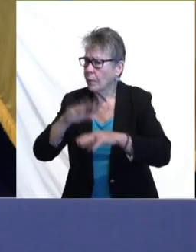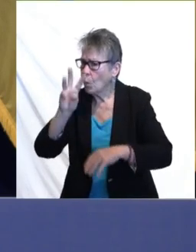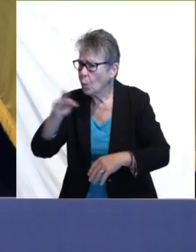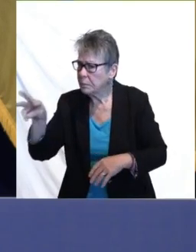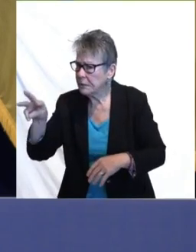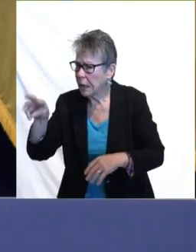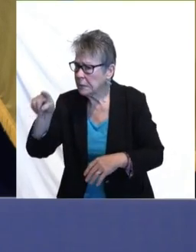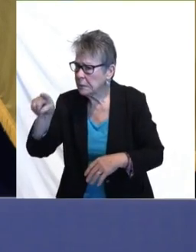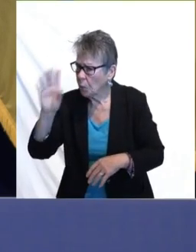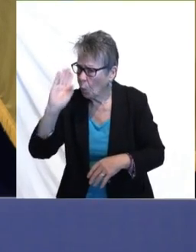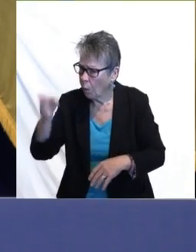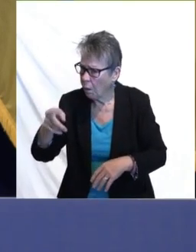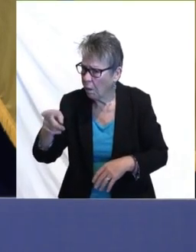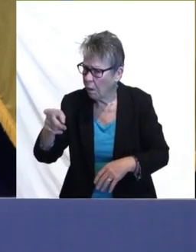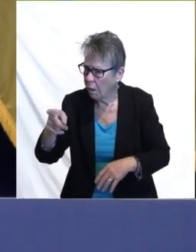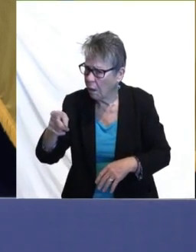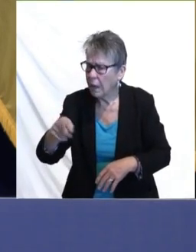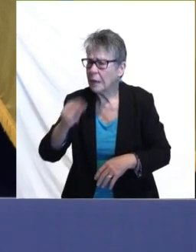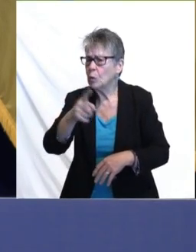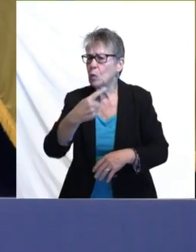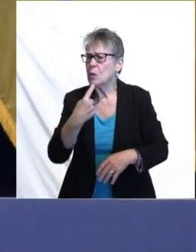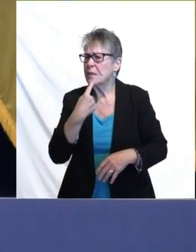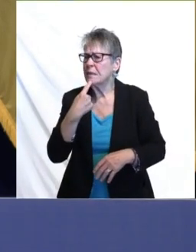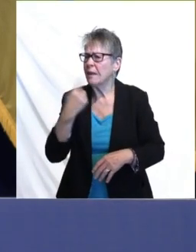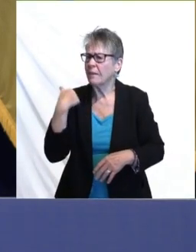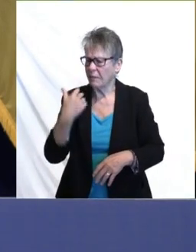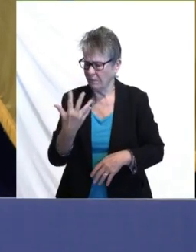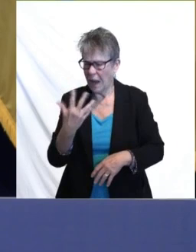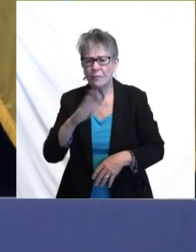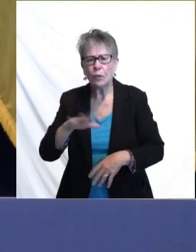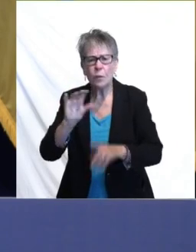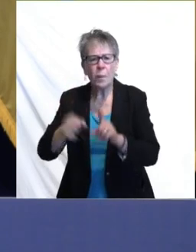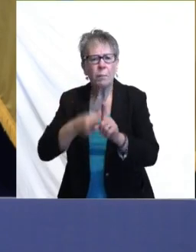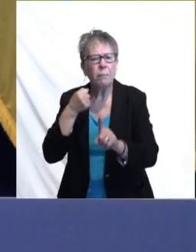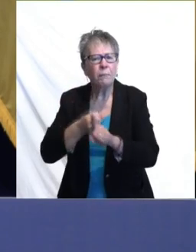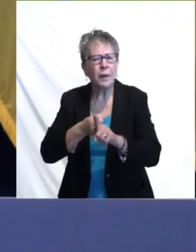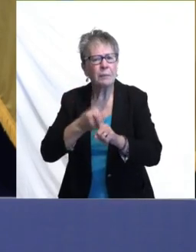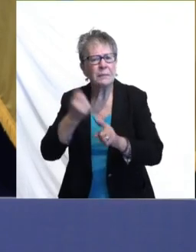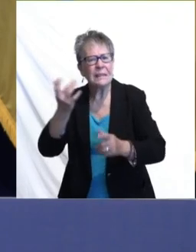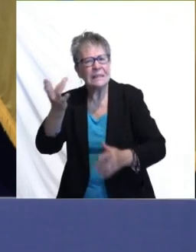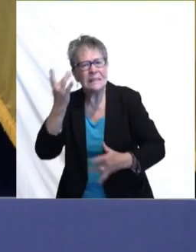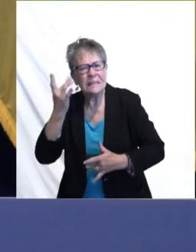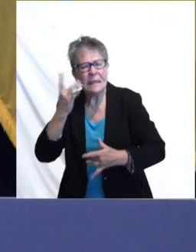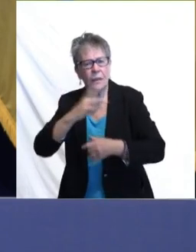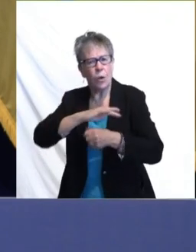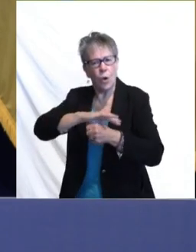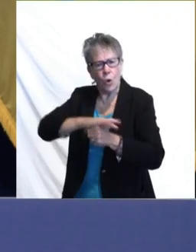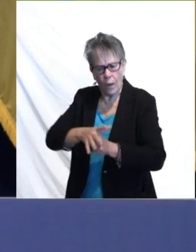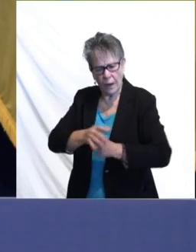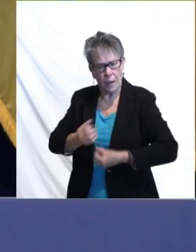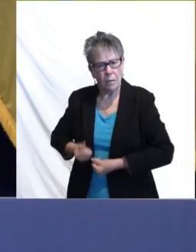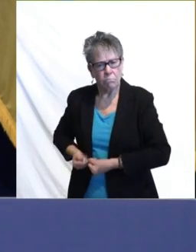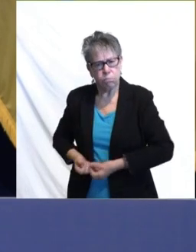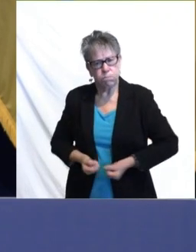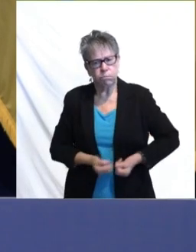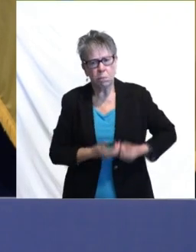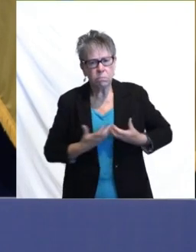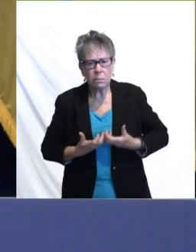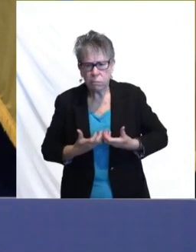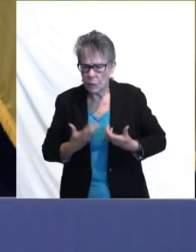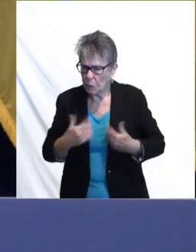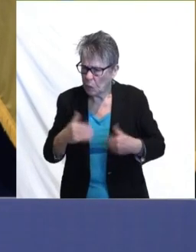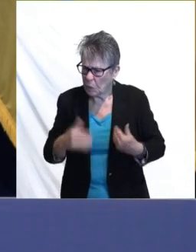cases of multi-system inflammatory syndrome in children? Are the children related, or is this a cluster? Thank you.